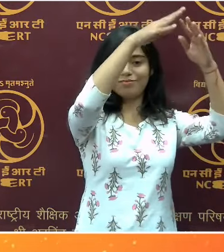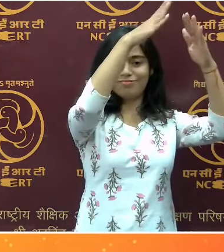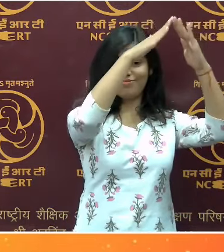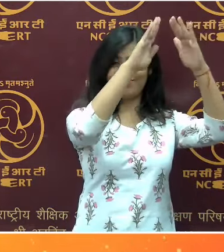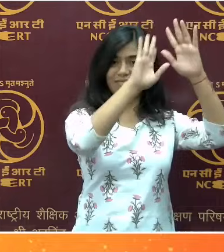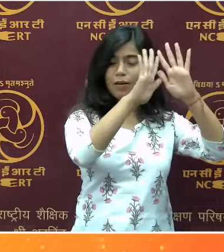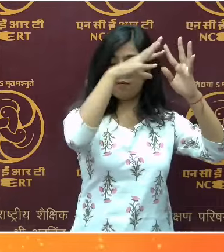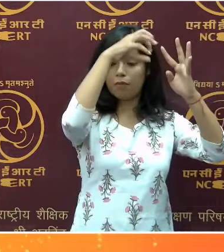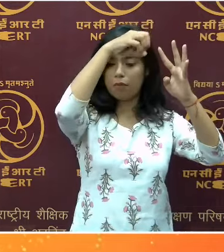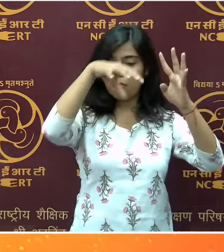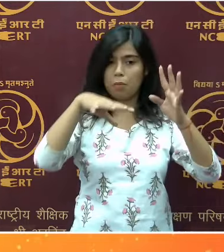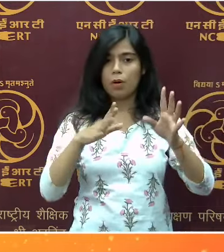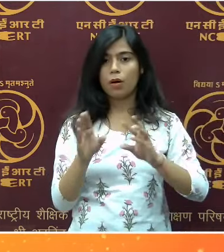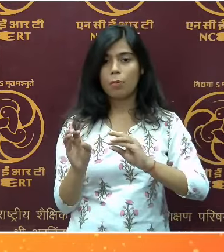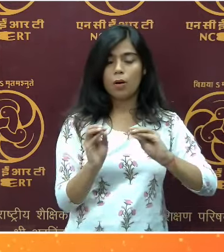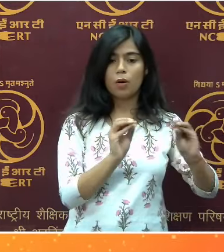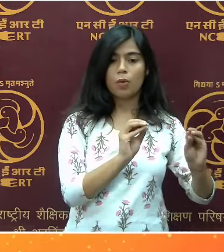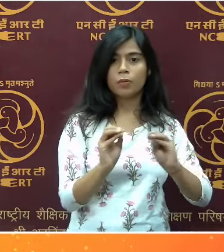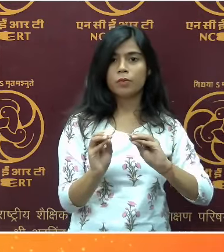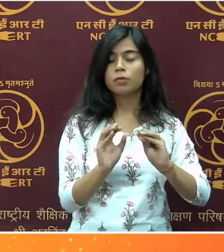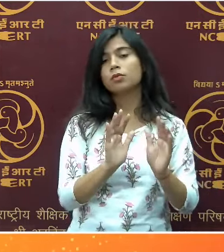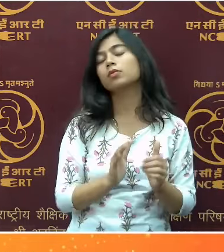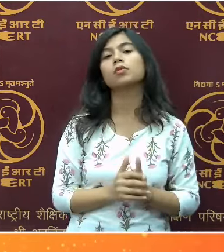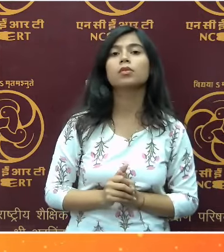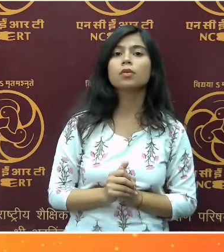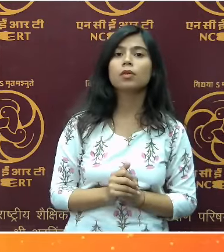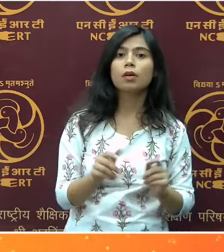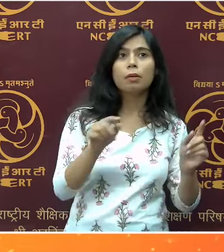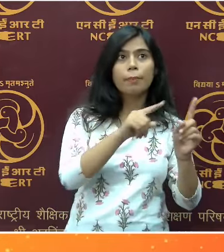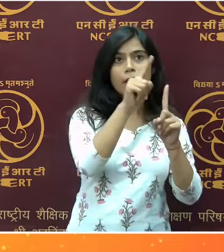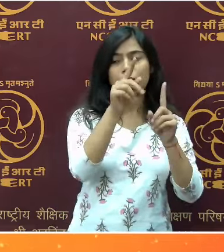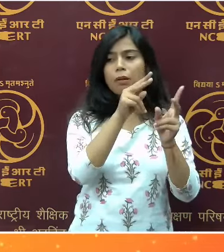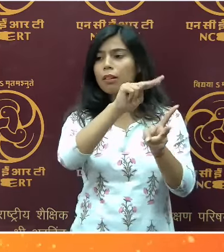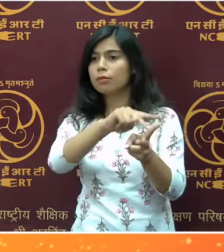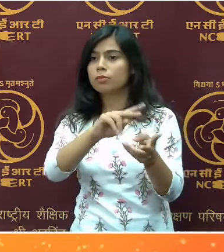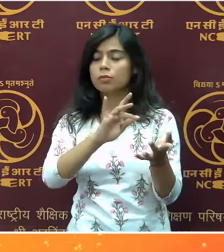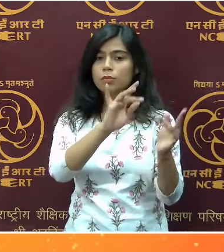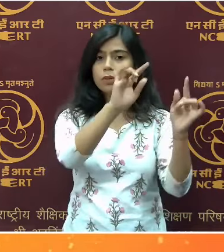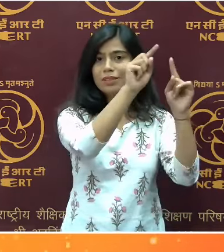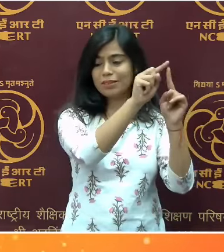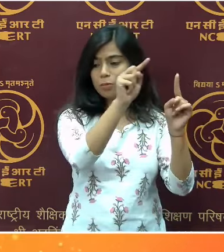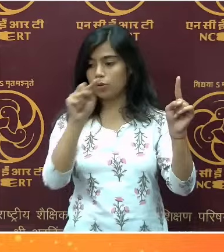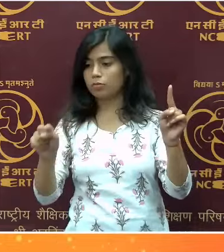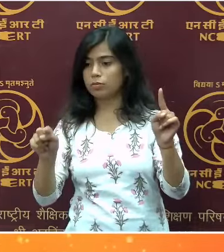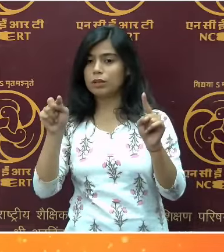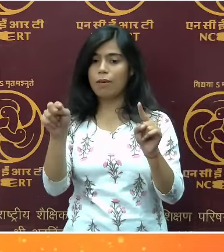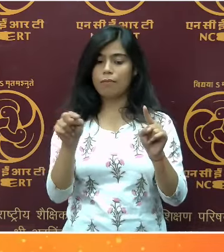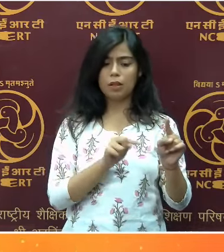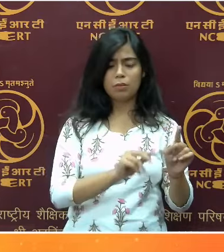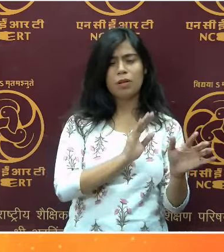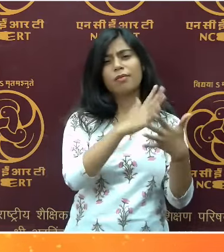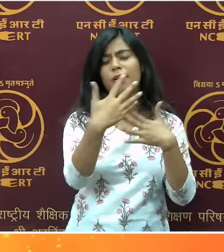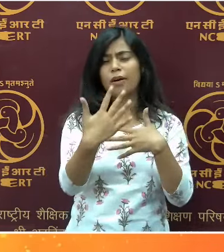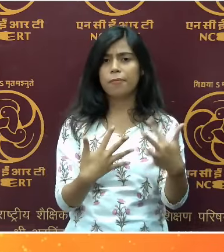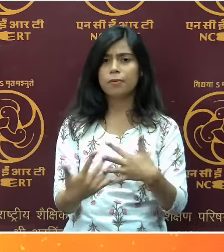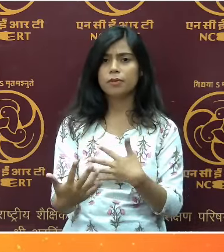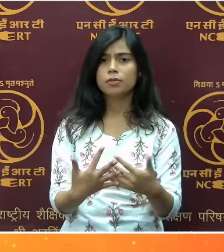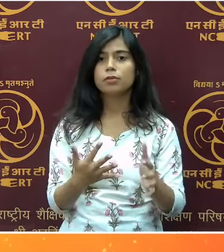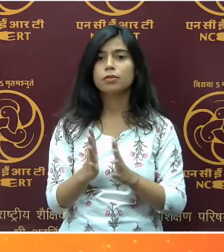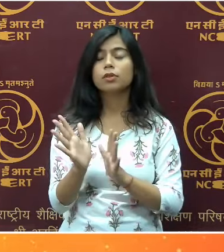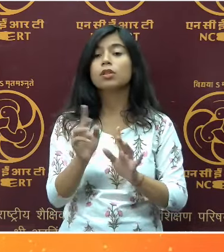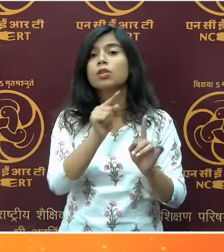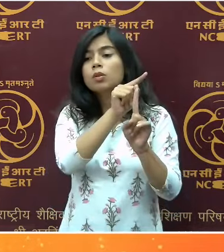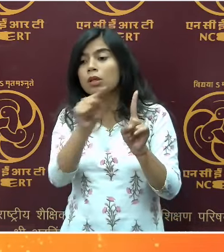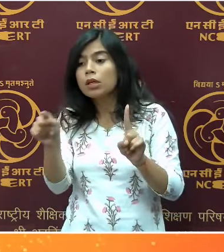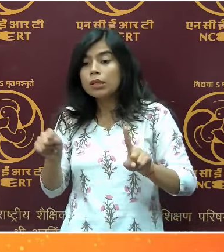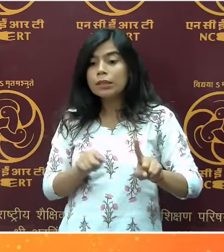doing some work to move from particular point to particular point. So that work done is stored as potential energy. In